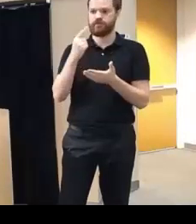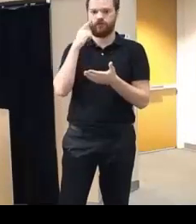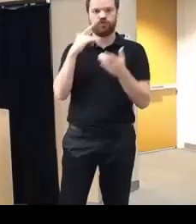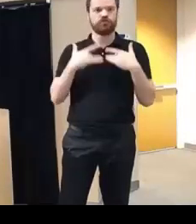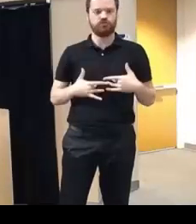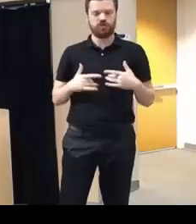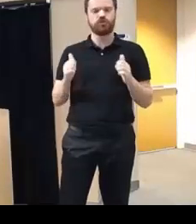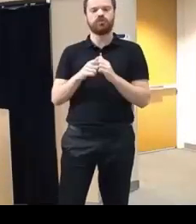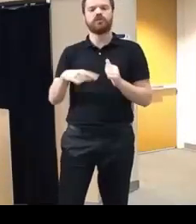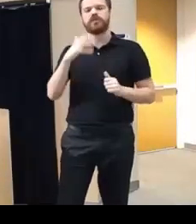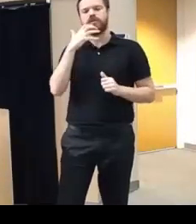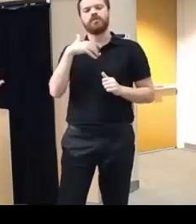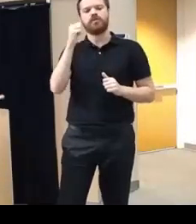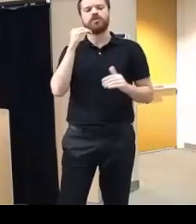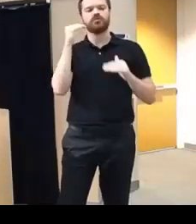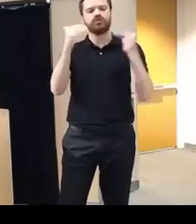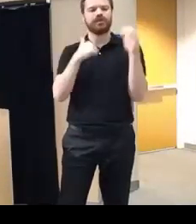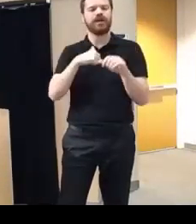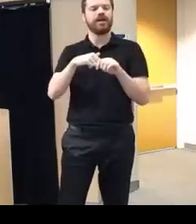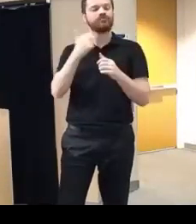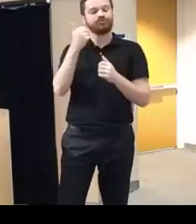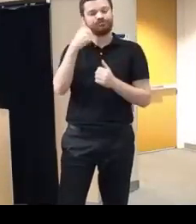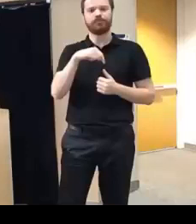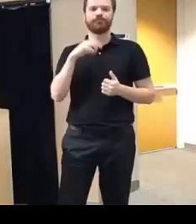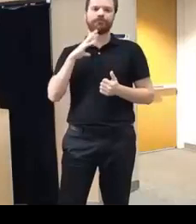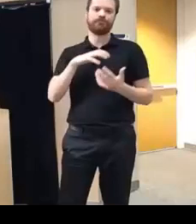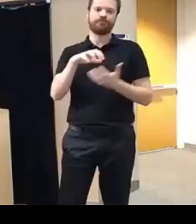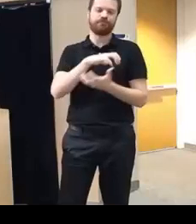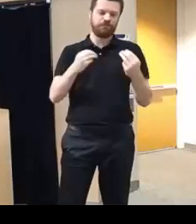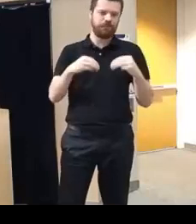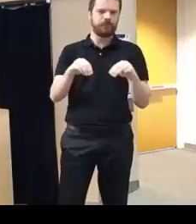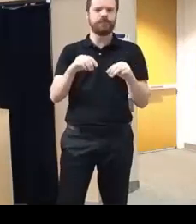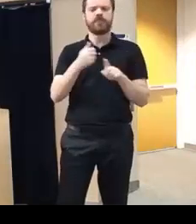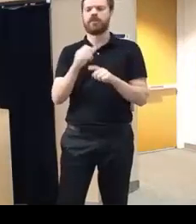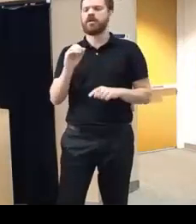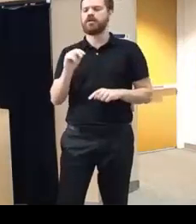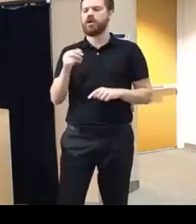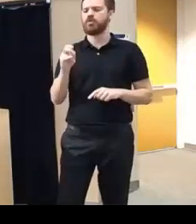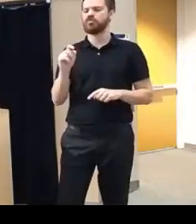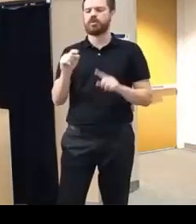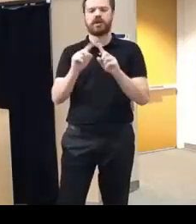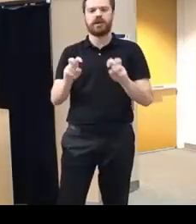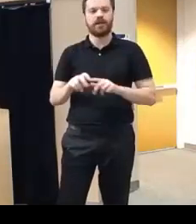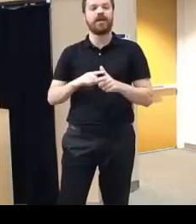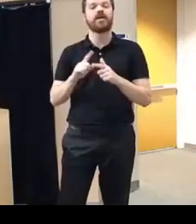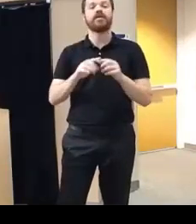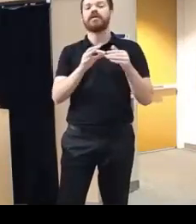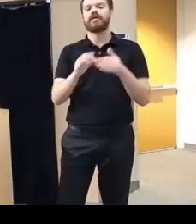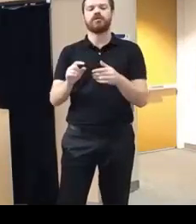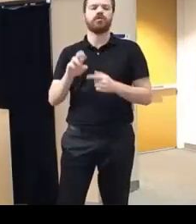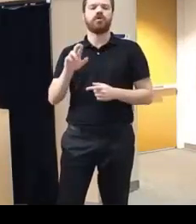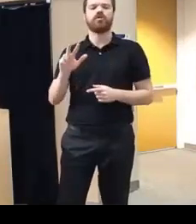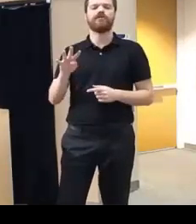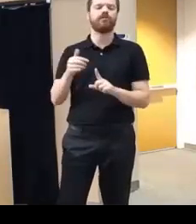adults. And I was building on these mixed methods that I was learning and this conjoint analysis. And that eventually led to an R34, which is a sort